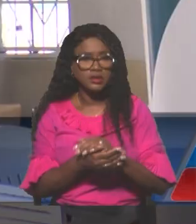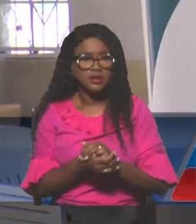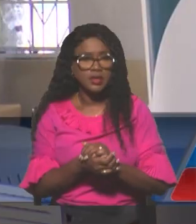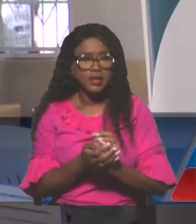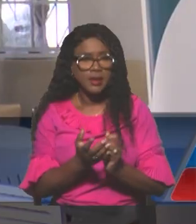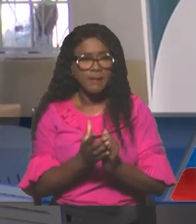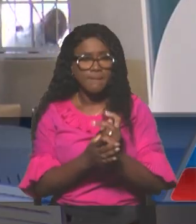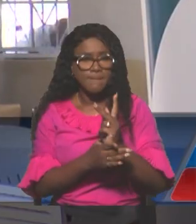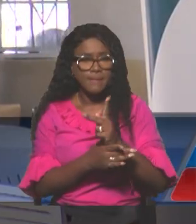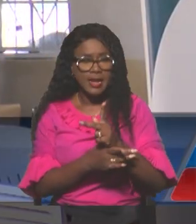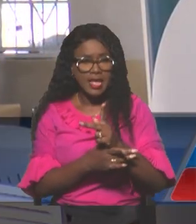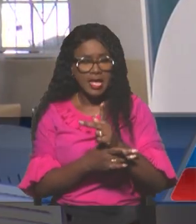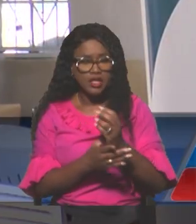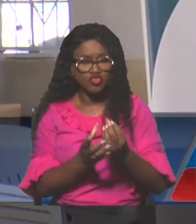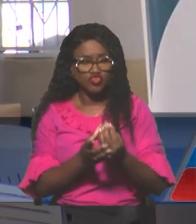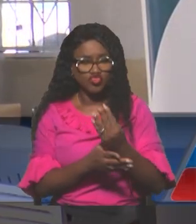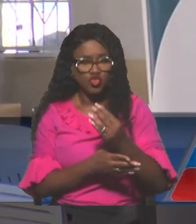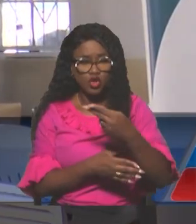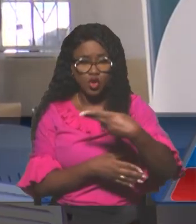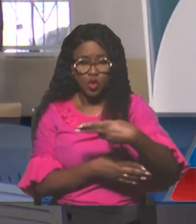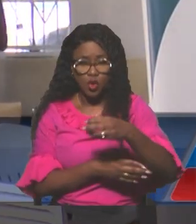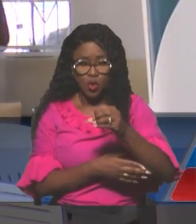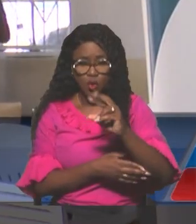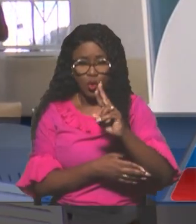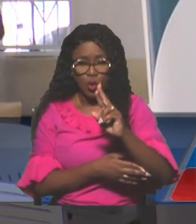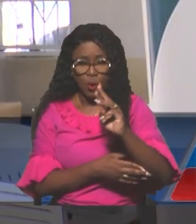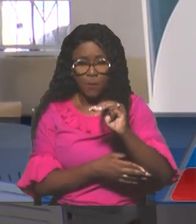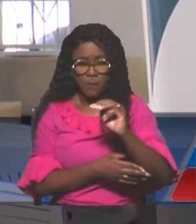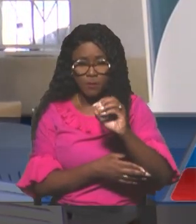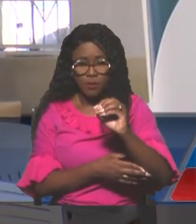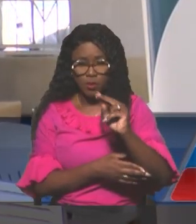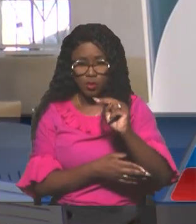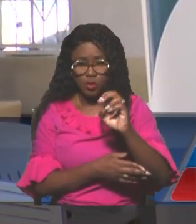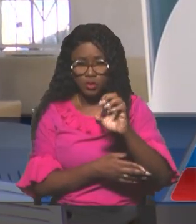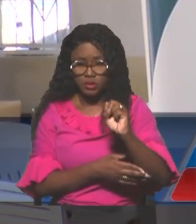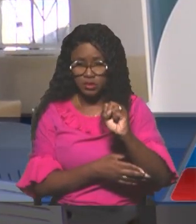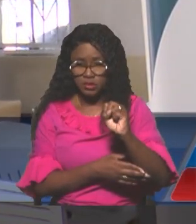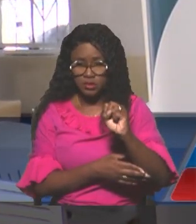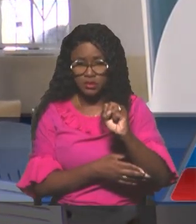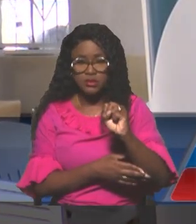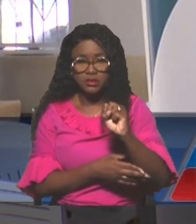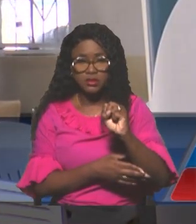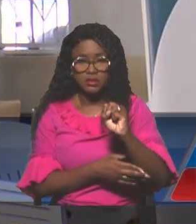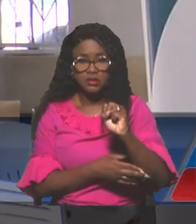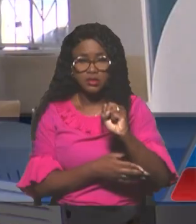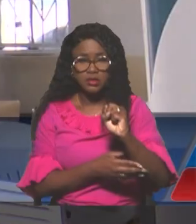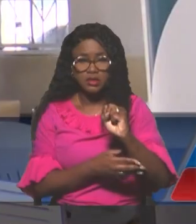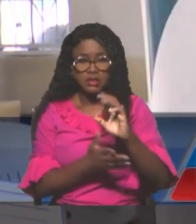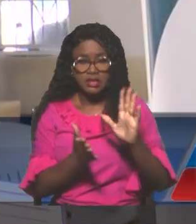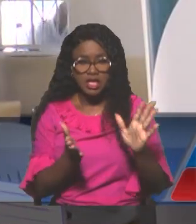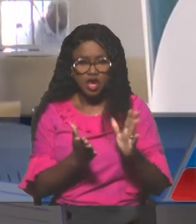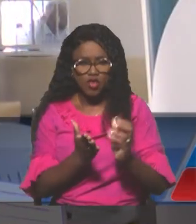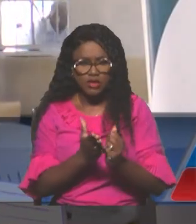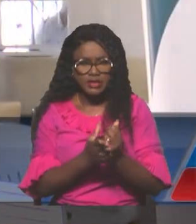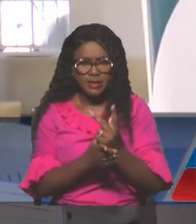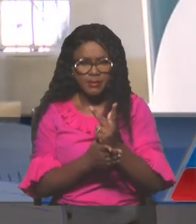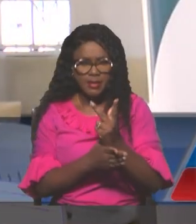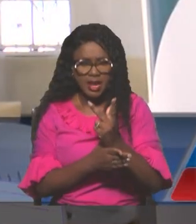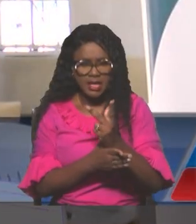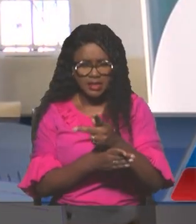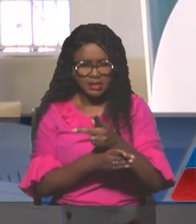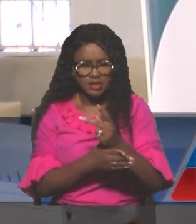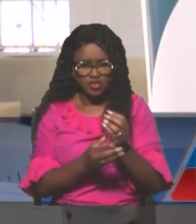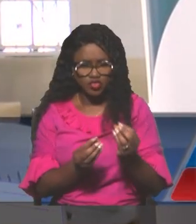plant growth hormones, they are hormones or biostimulants, to trigger the planting material or the sets, the sticks that we